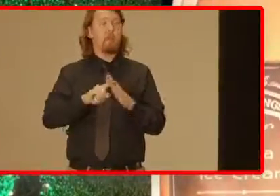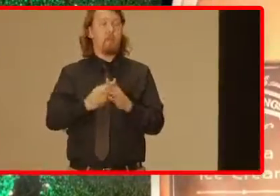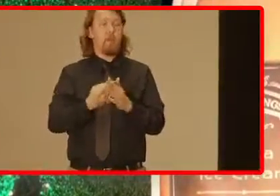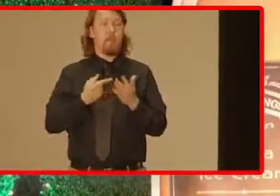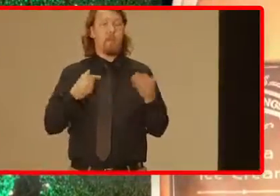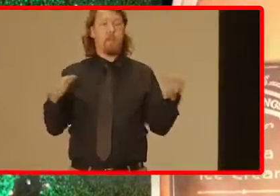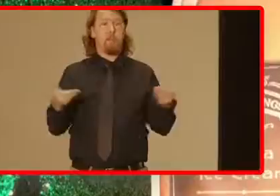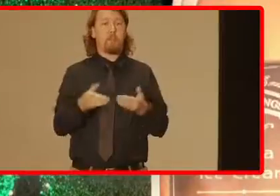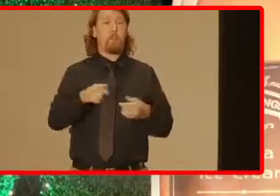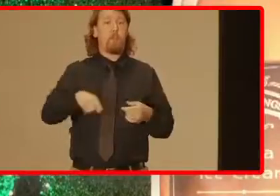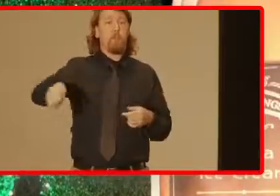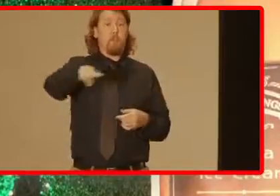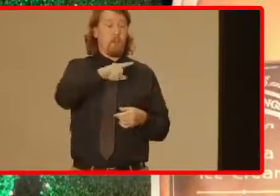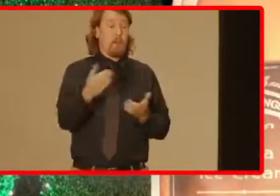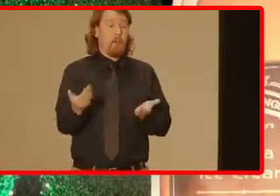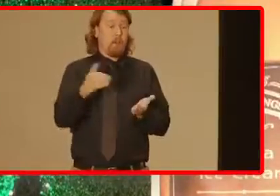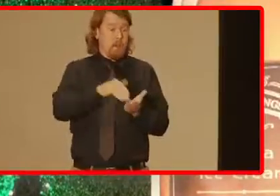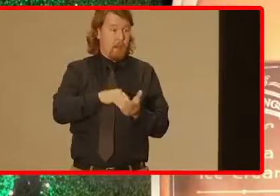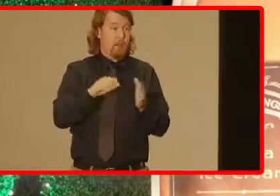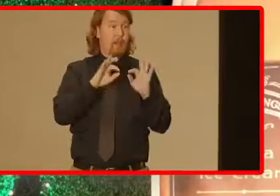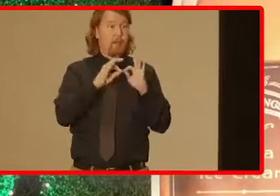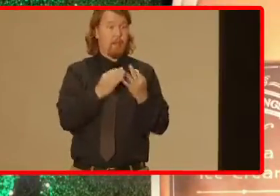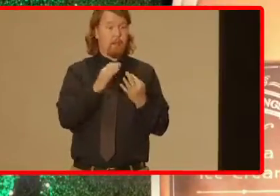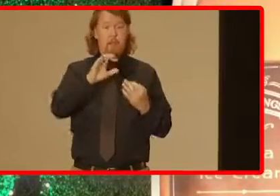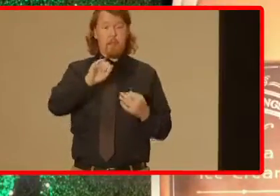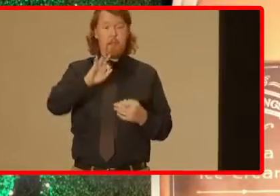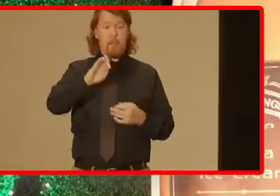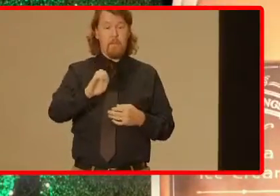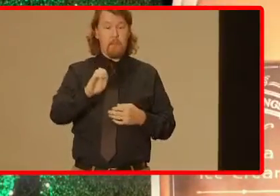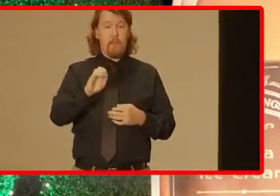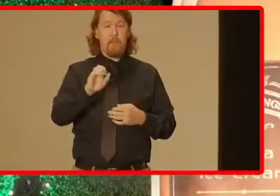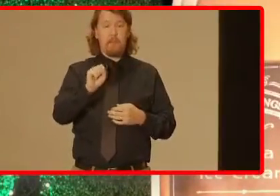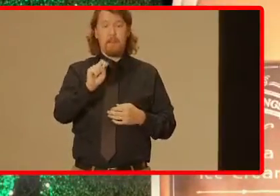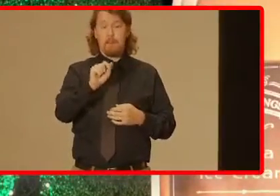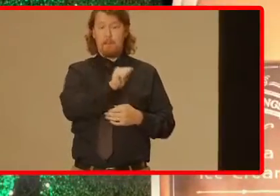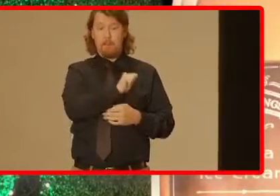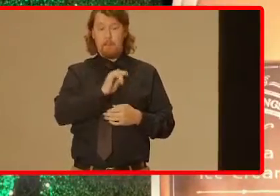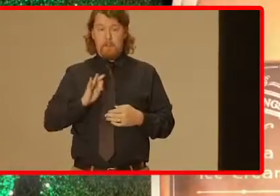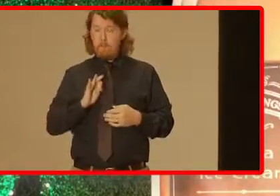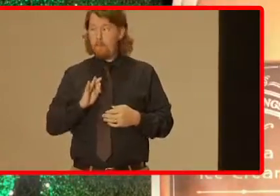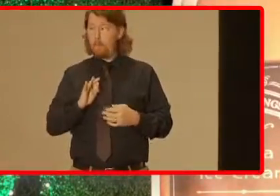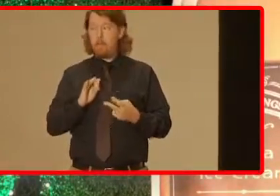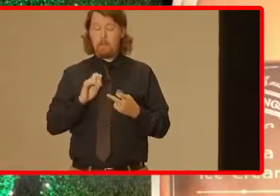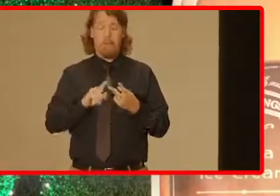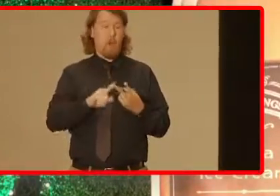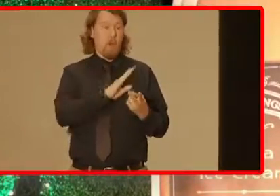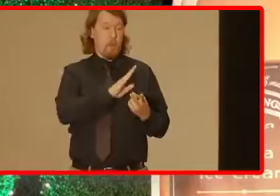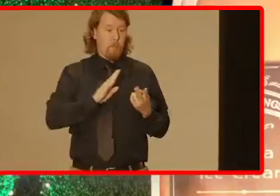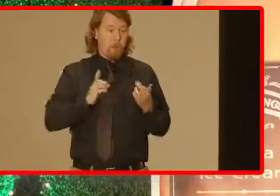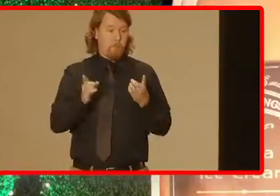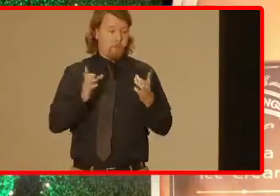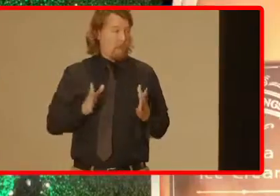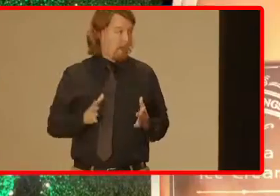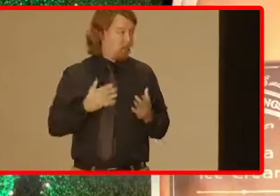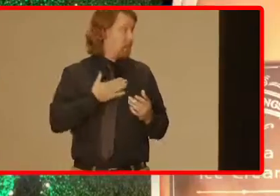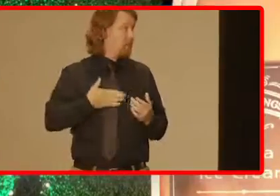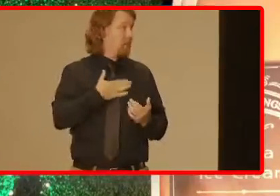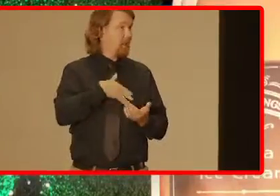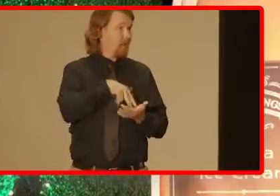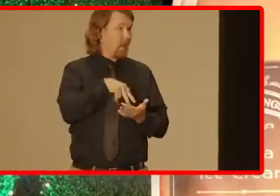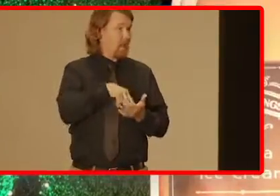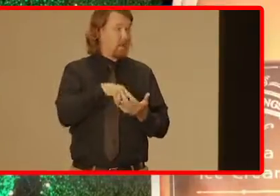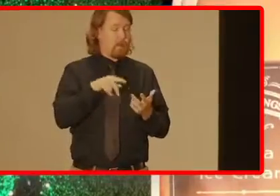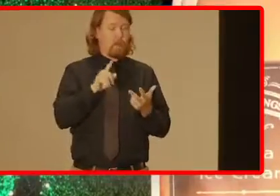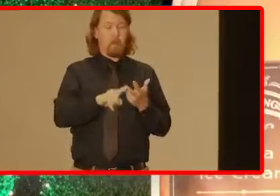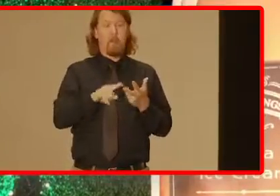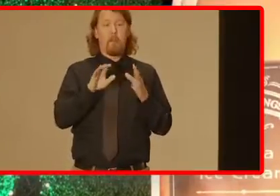you to again to the Family Cafe staff and our board of directors. If you all would please stand, and the Florida Youth